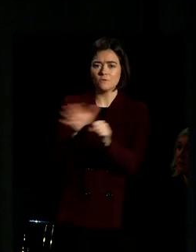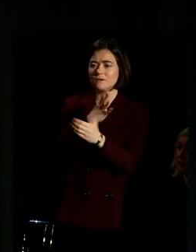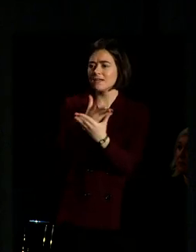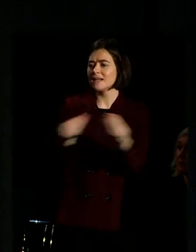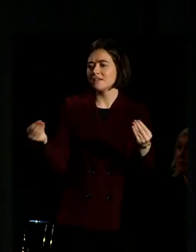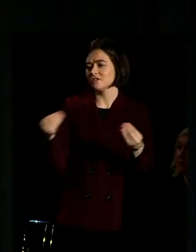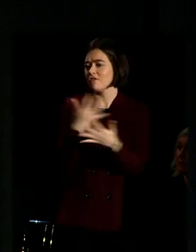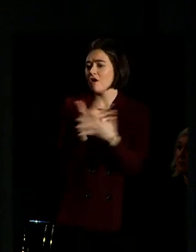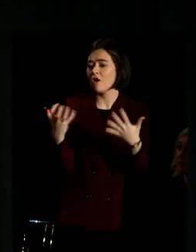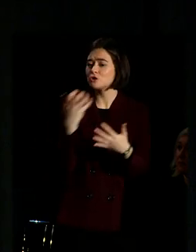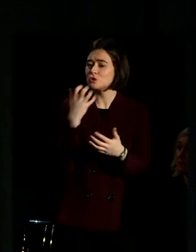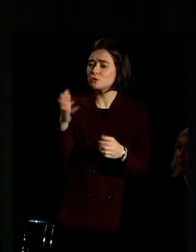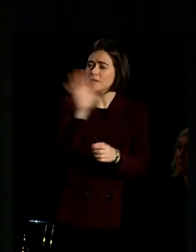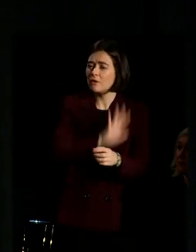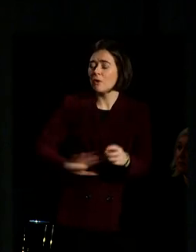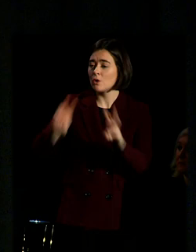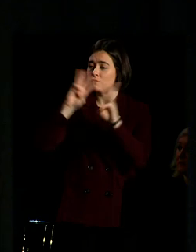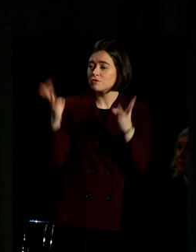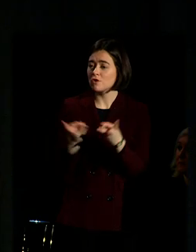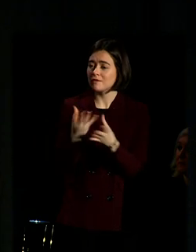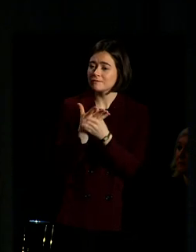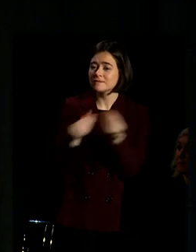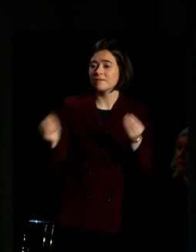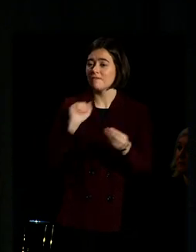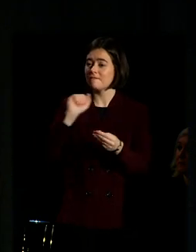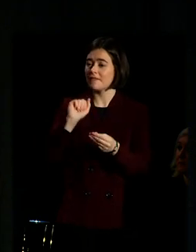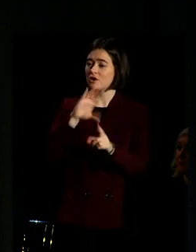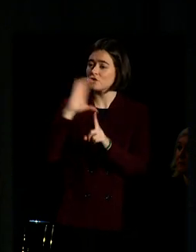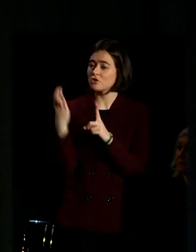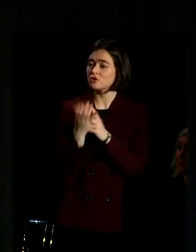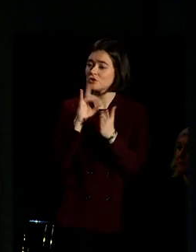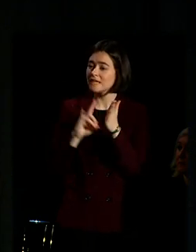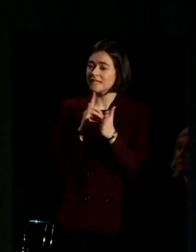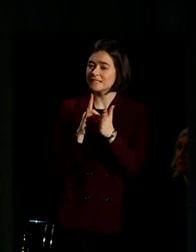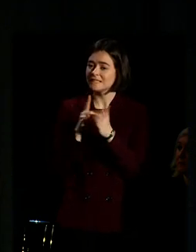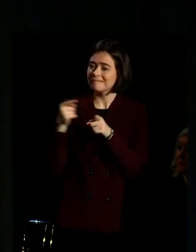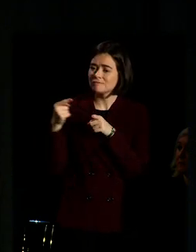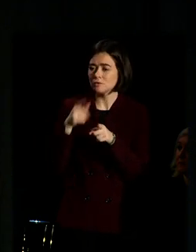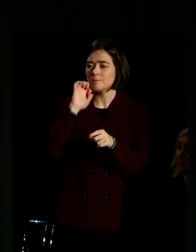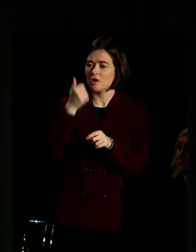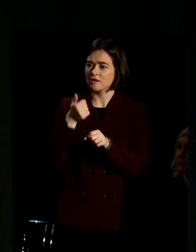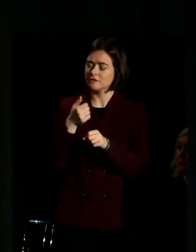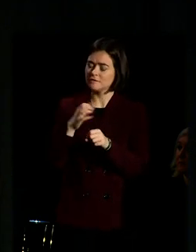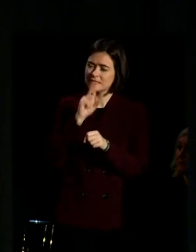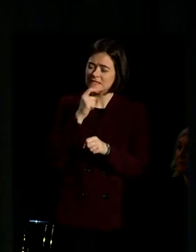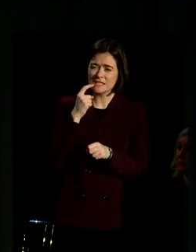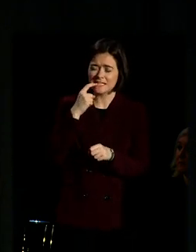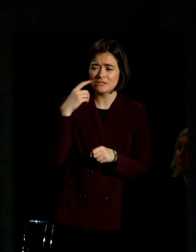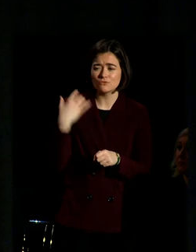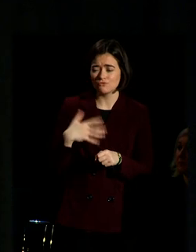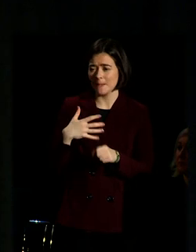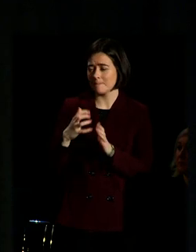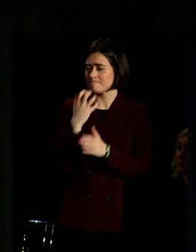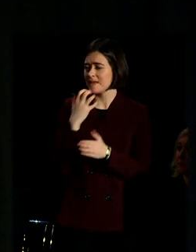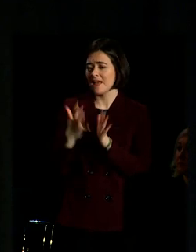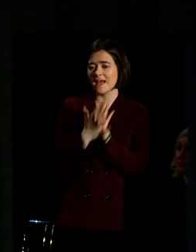everywhere and the eradication of their culture and history was fueled by extreme racist antisemitism.